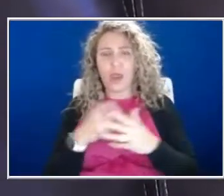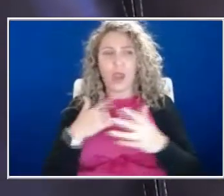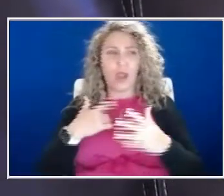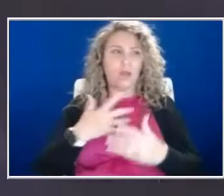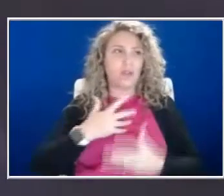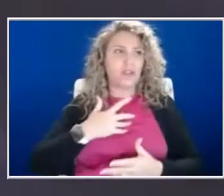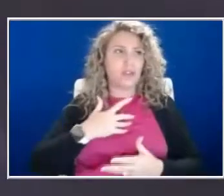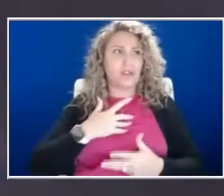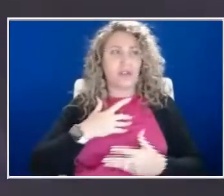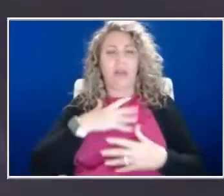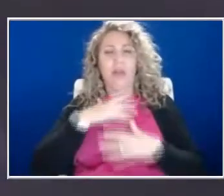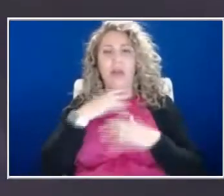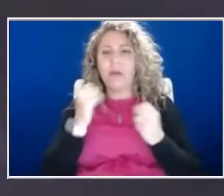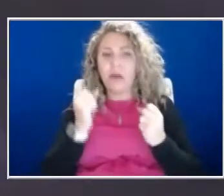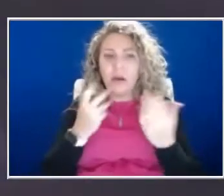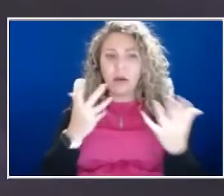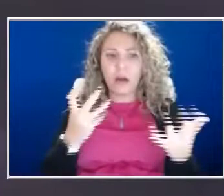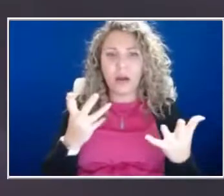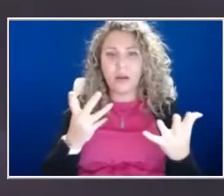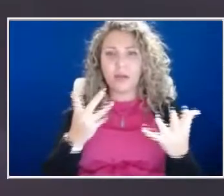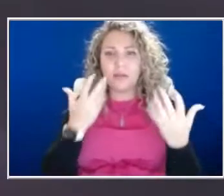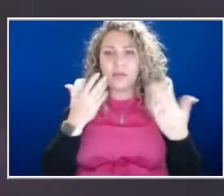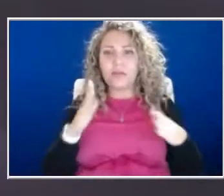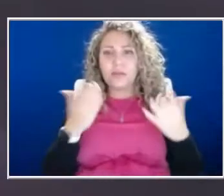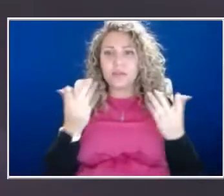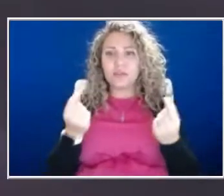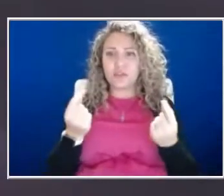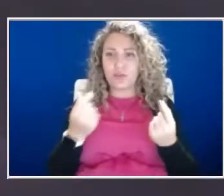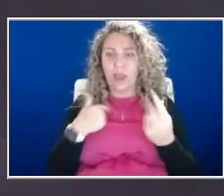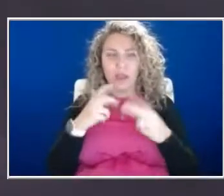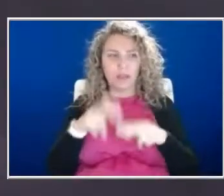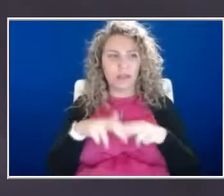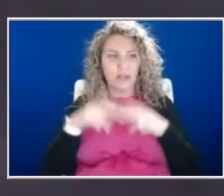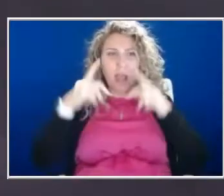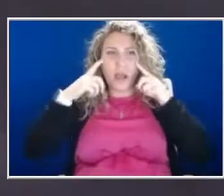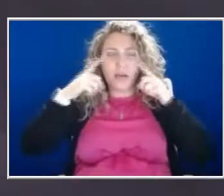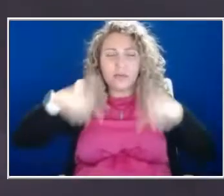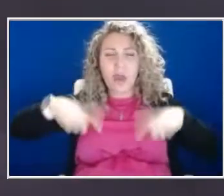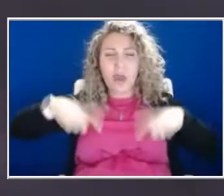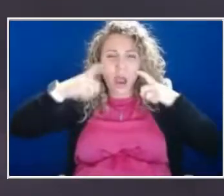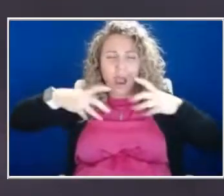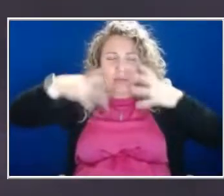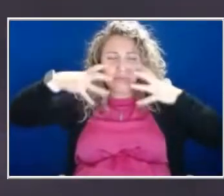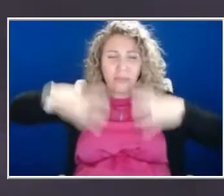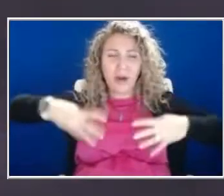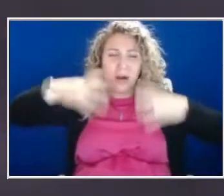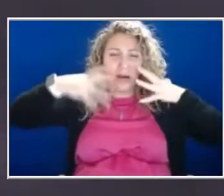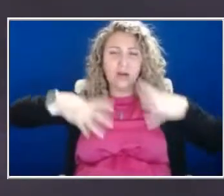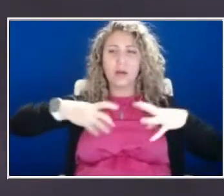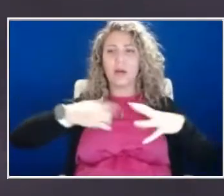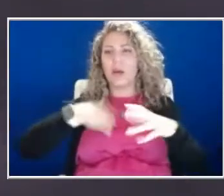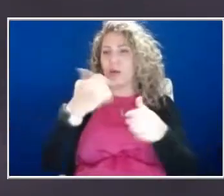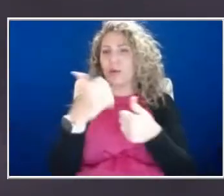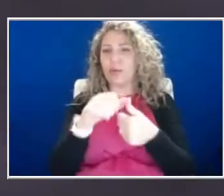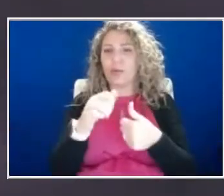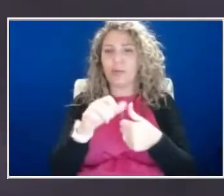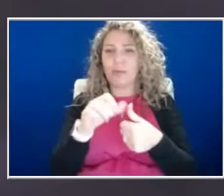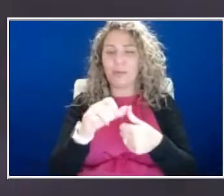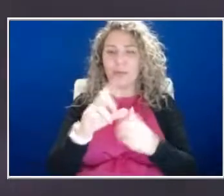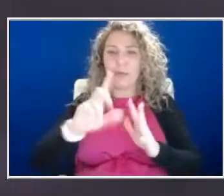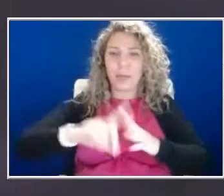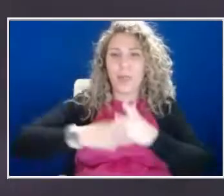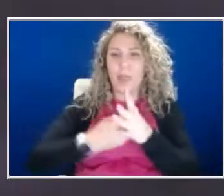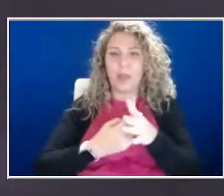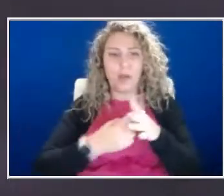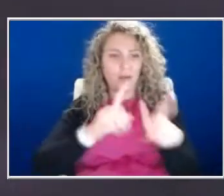up under me. But I literally just sat there and bawled. And then I remember starting to call out to family